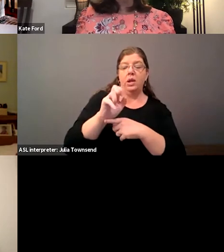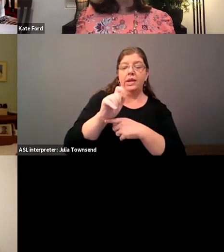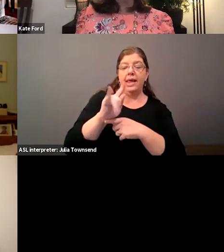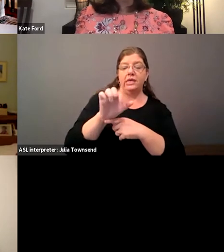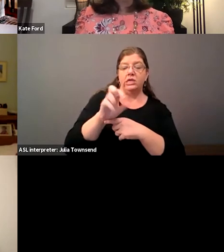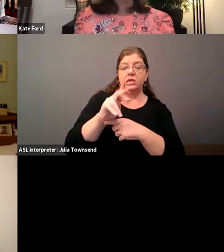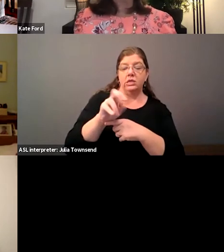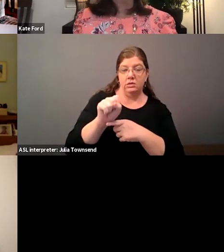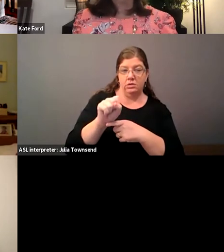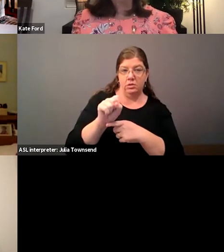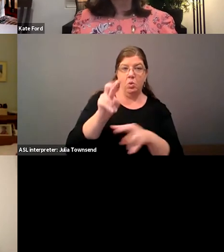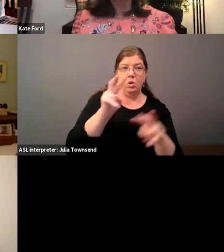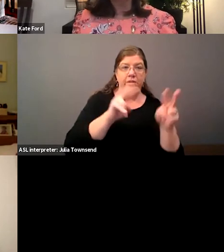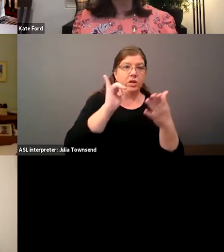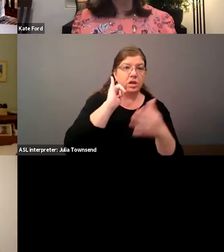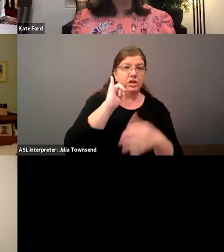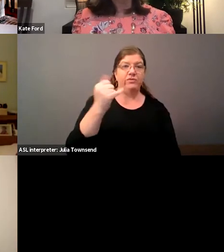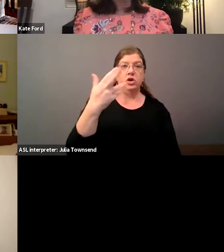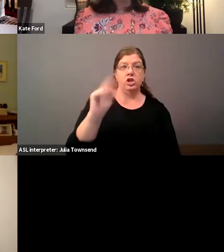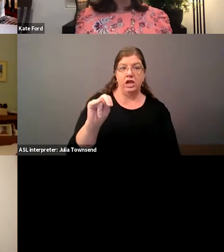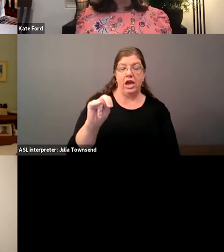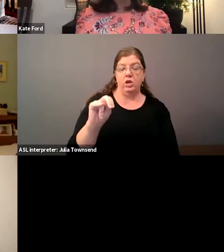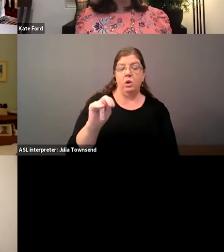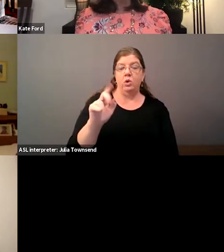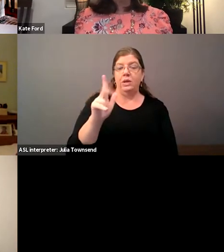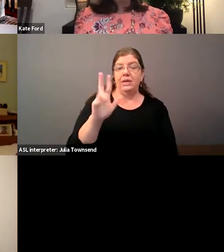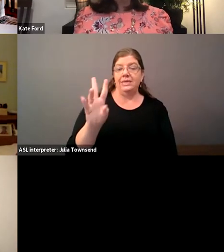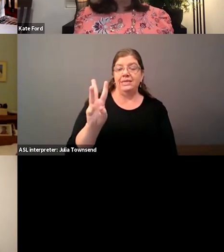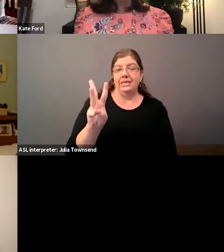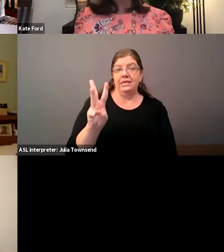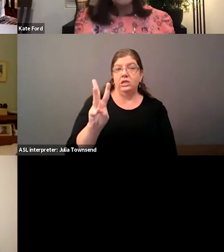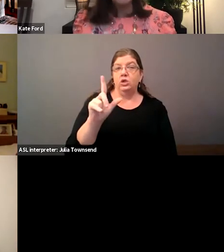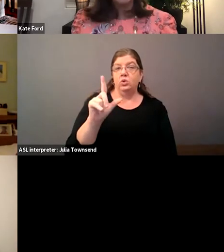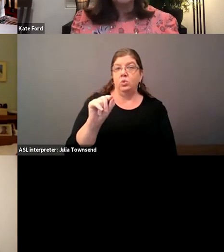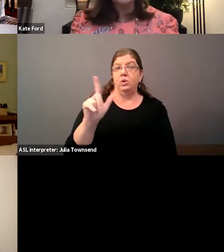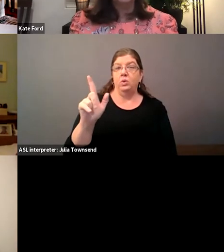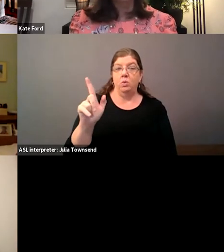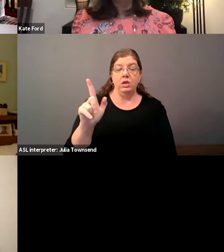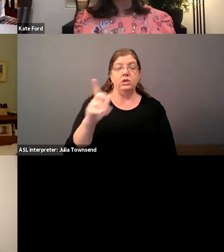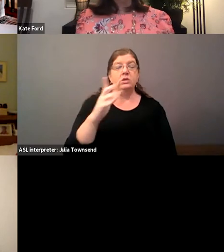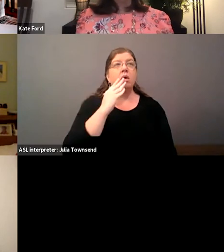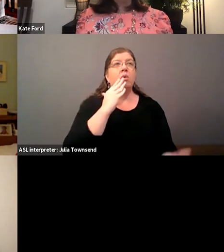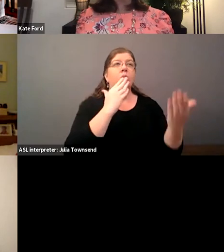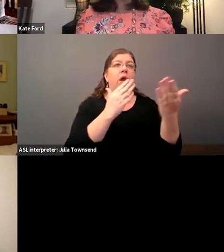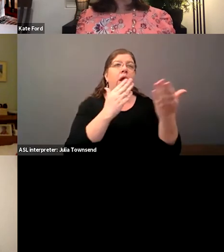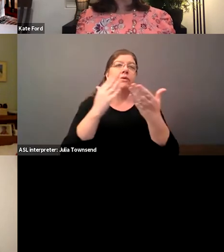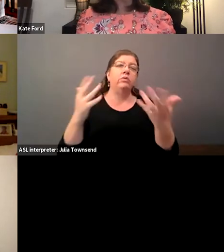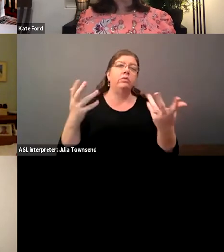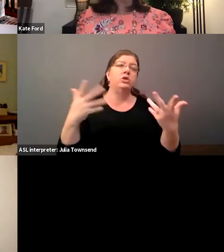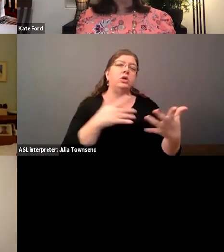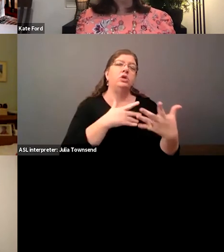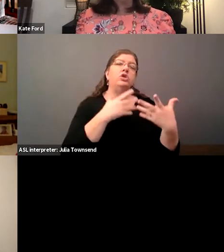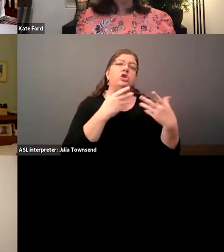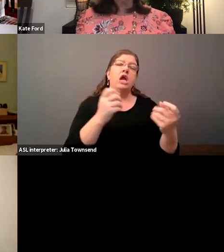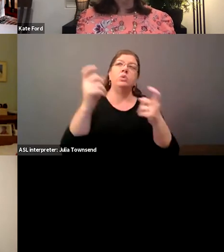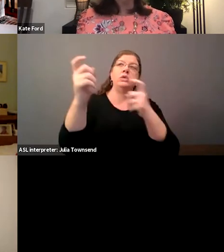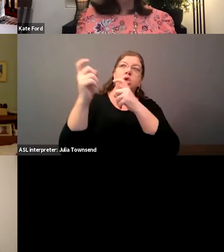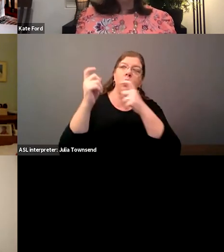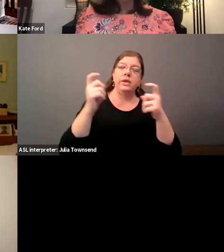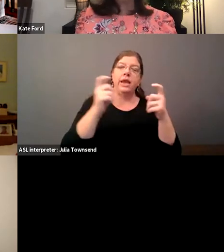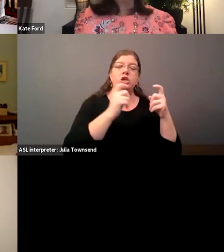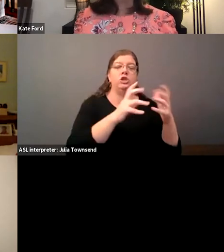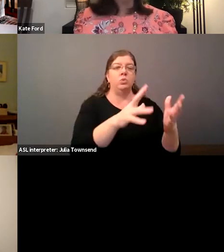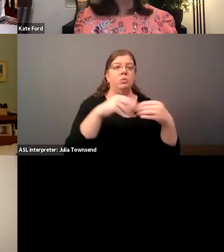those donations for january 26 2021 we're so grateful for the generous donations we receive